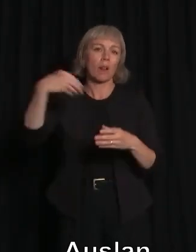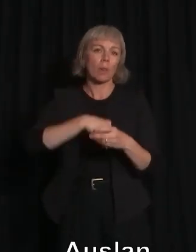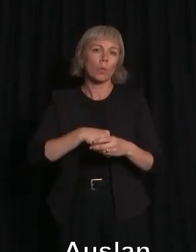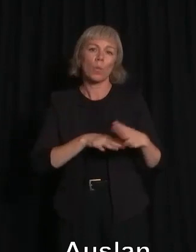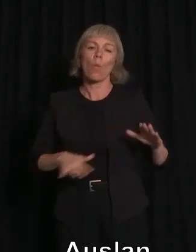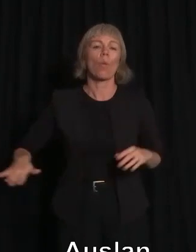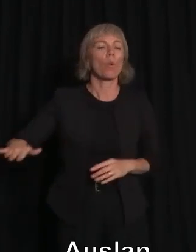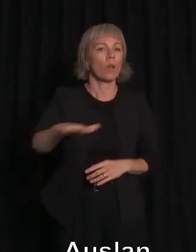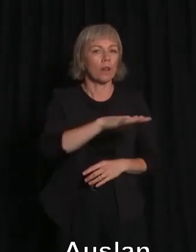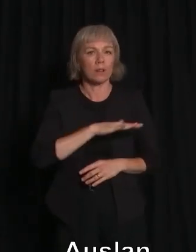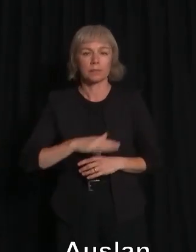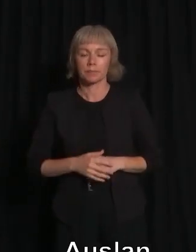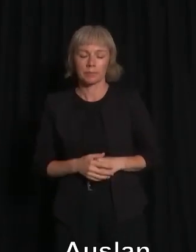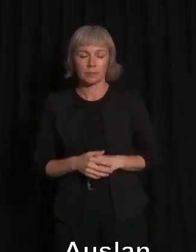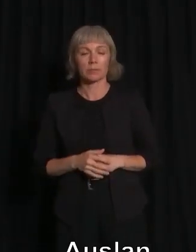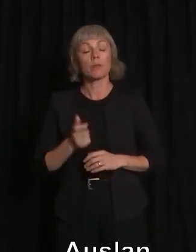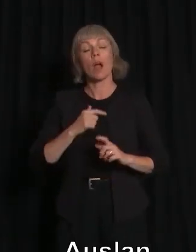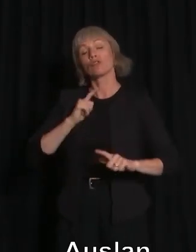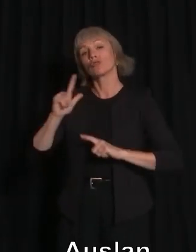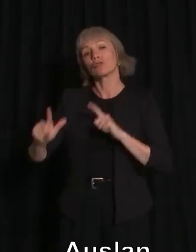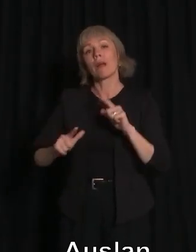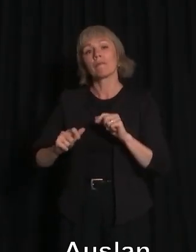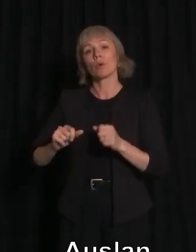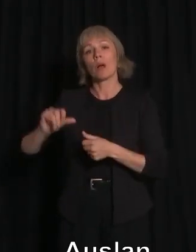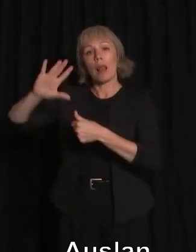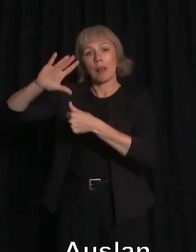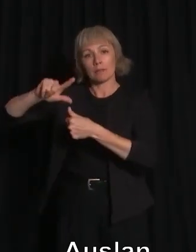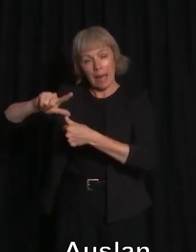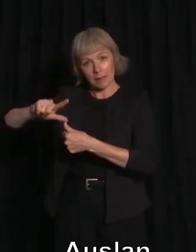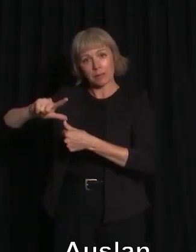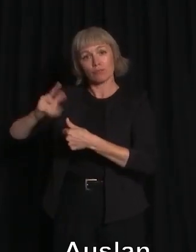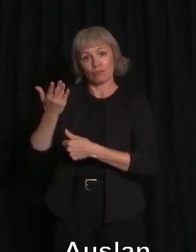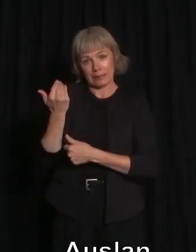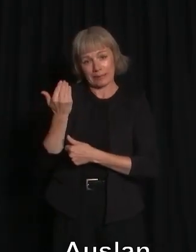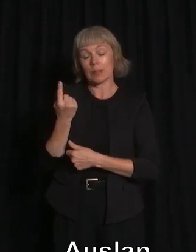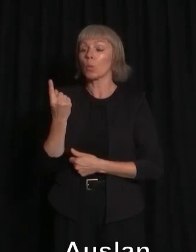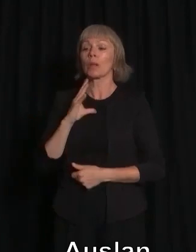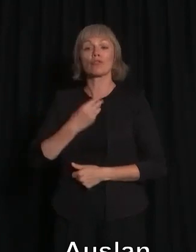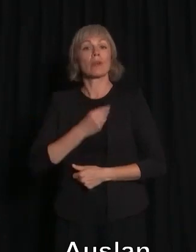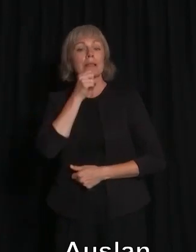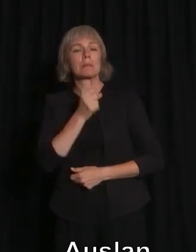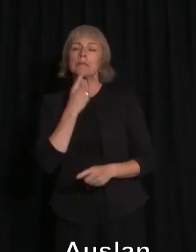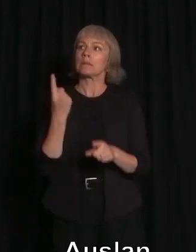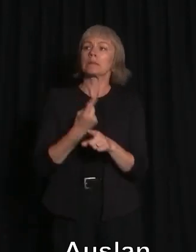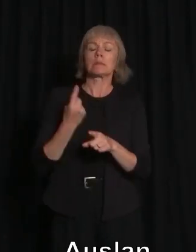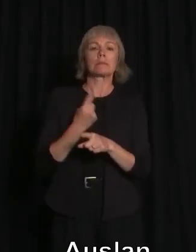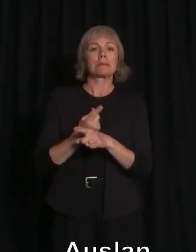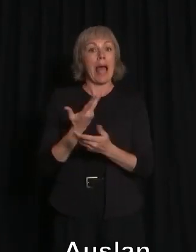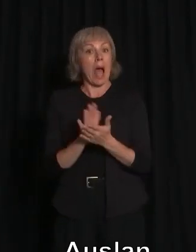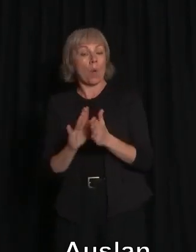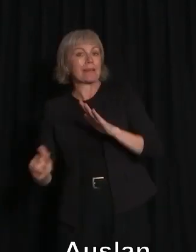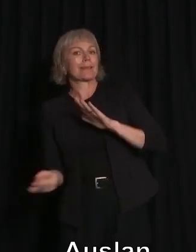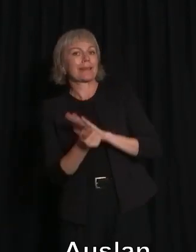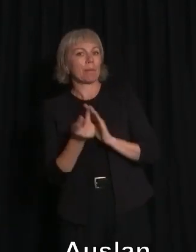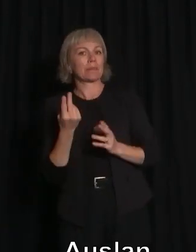In one of my travels throughout Latin America, I recently heard the testimony of a Latino trans man having escaped certain death in